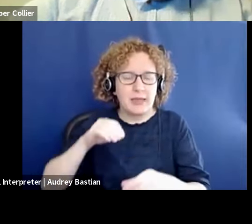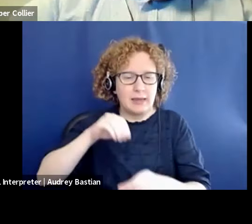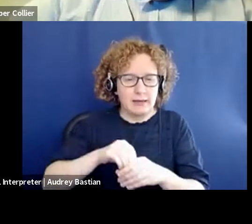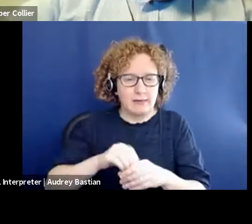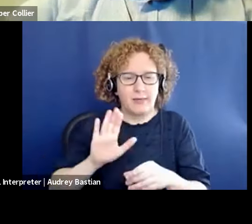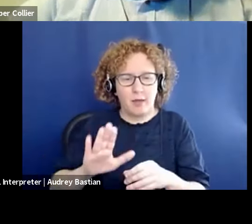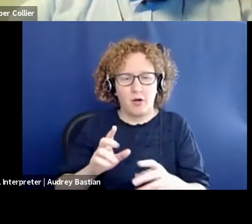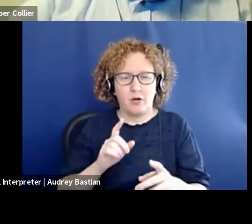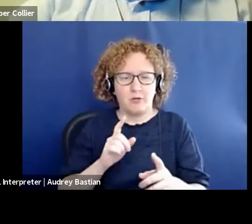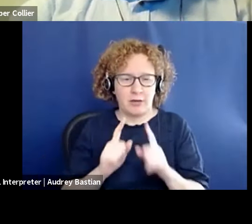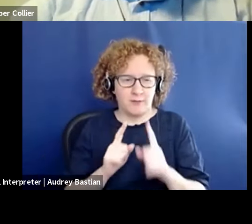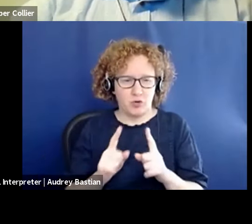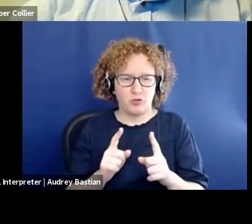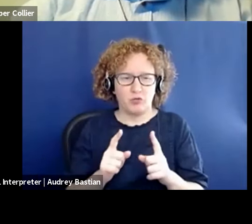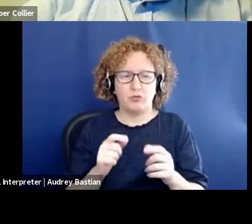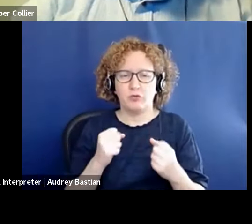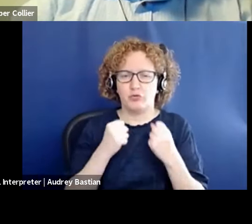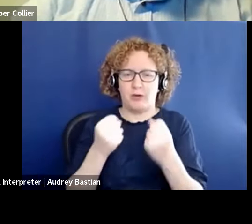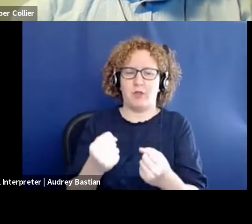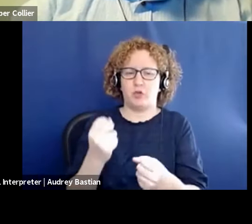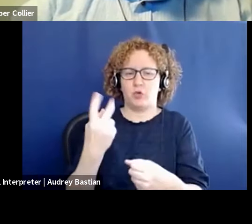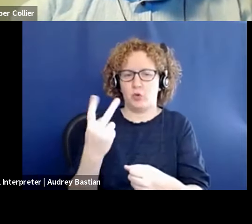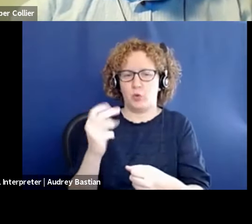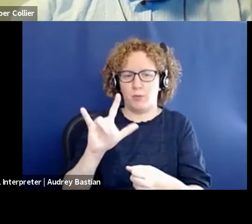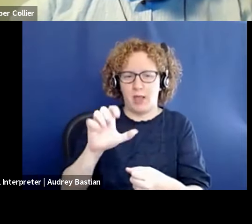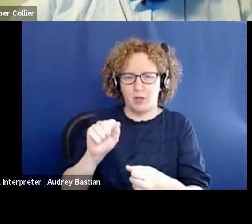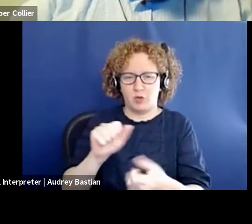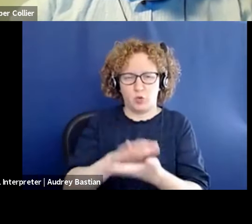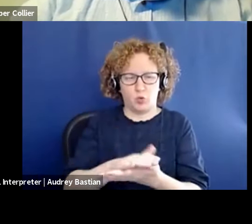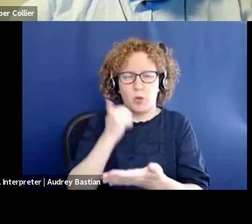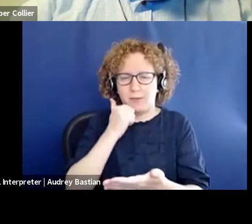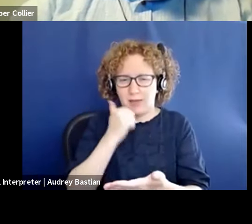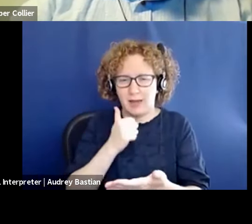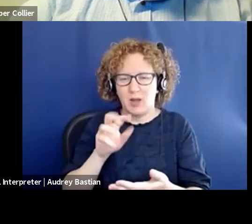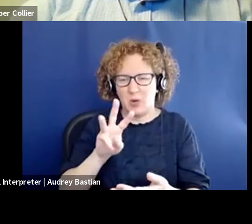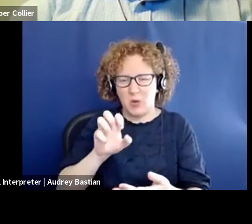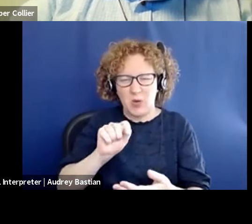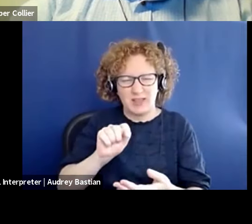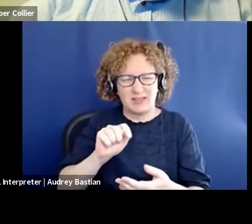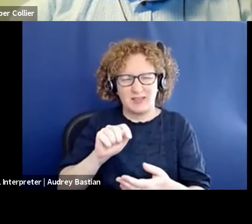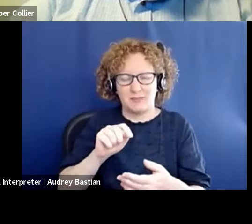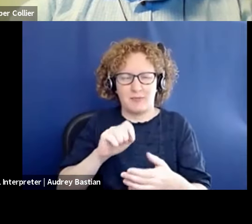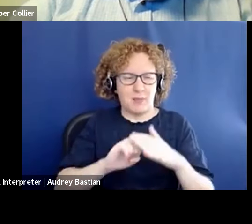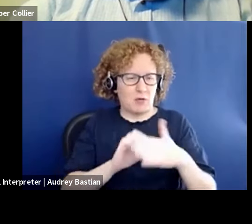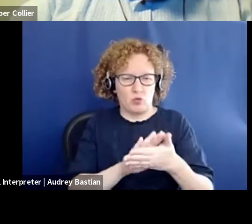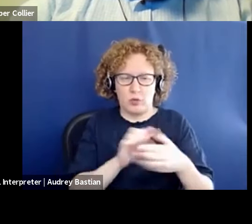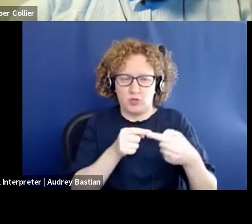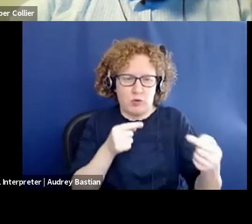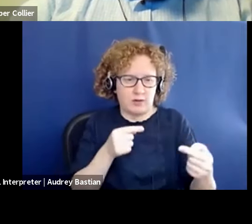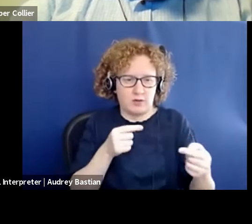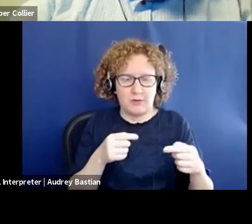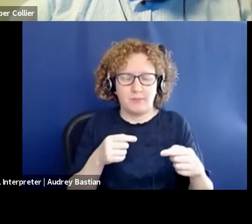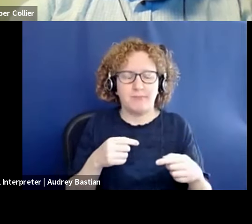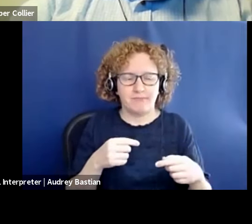which part we didn't play, having to be driven 2 miles to school every day when West Elementary School was right across the street. Sarah's